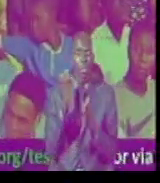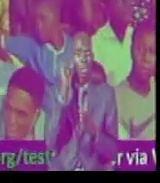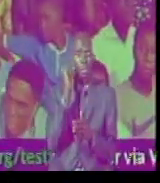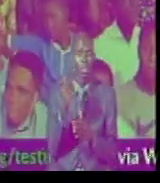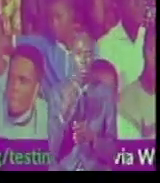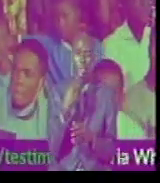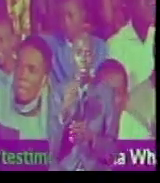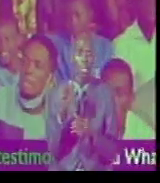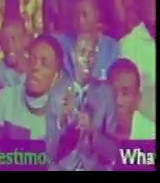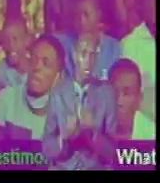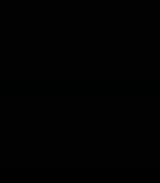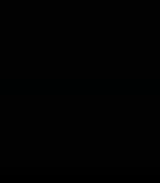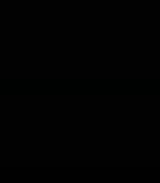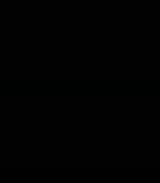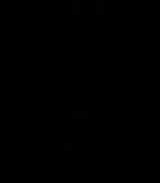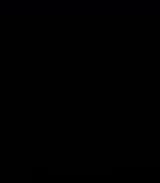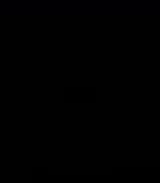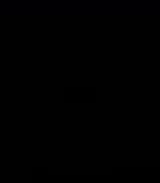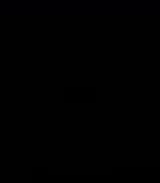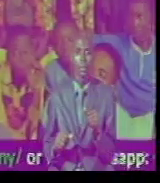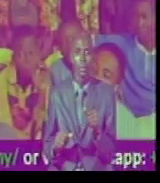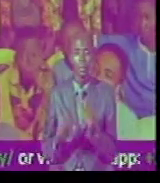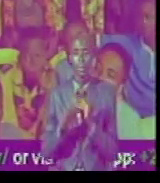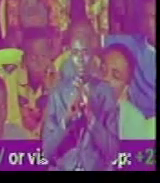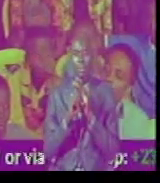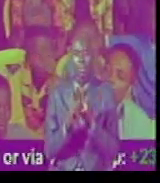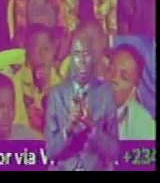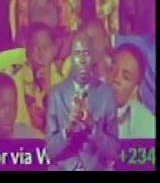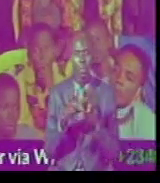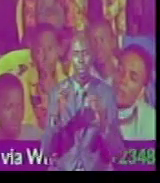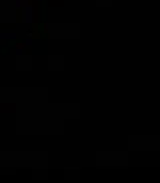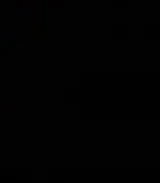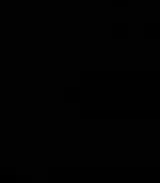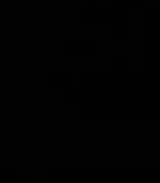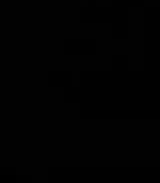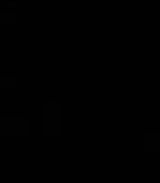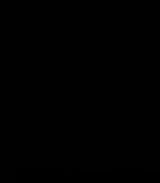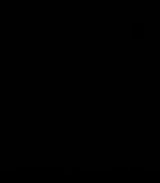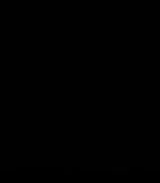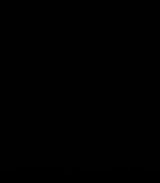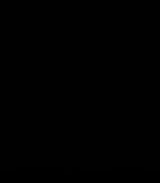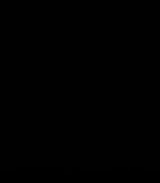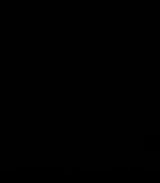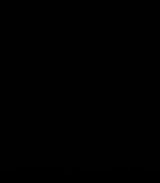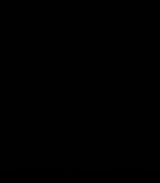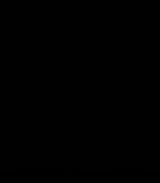every symptom completely disappeared and she has found